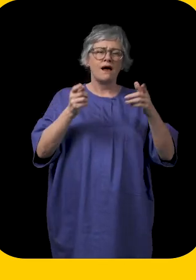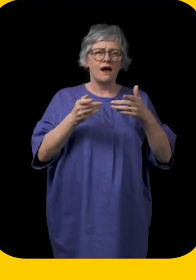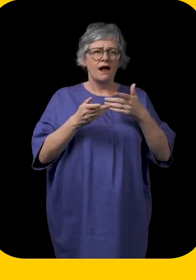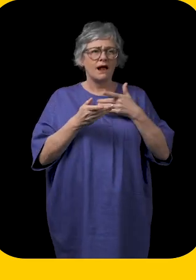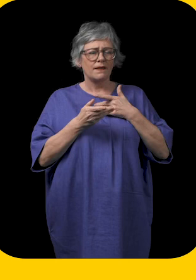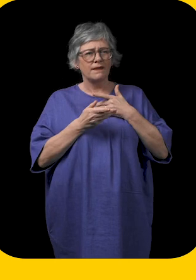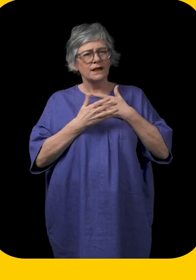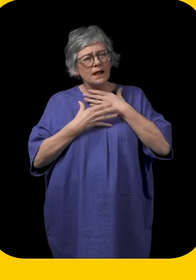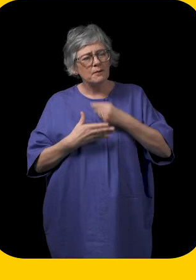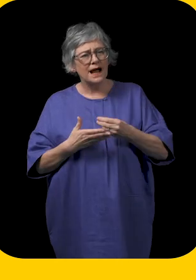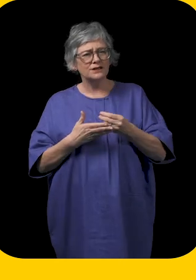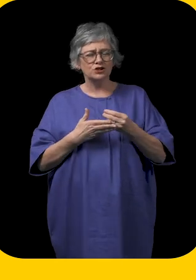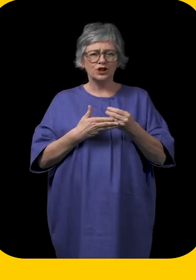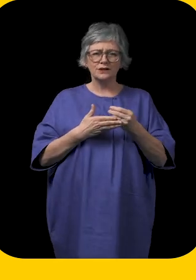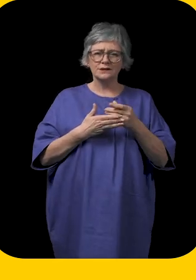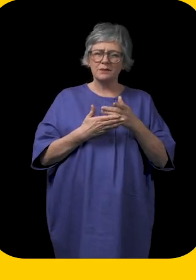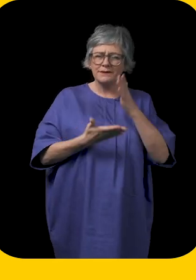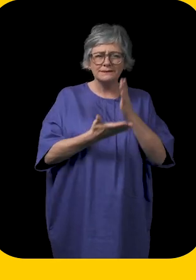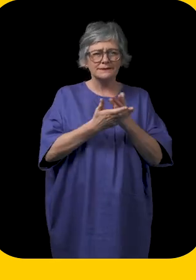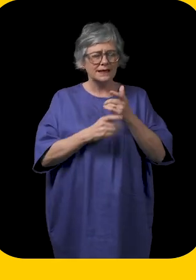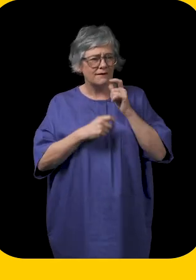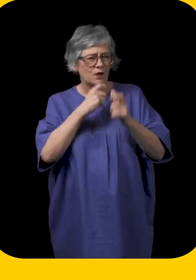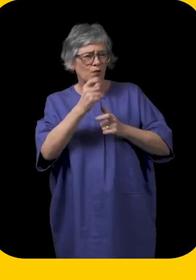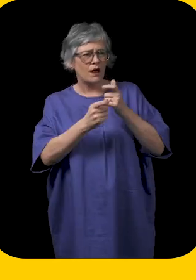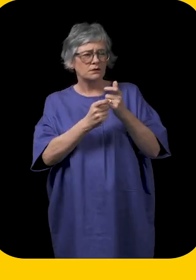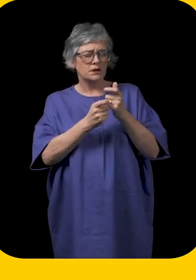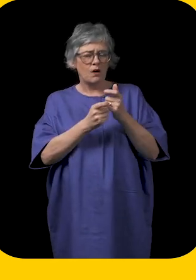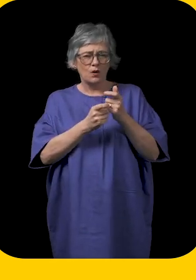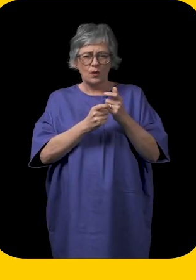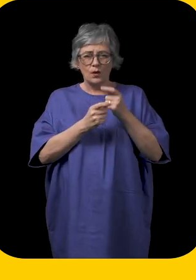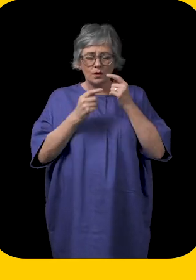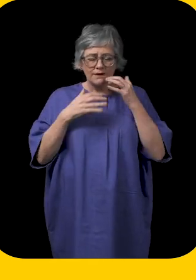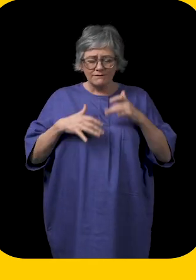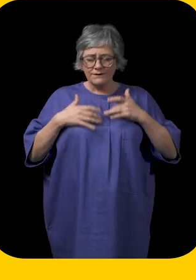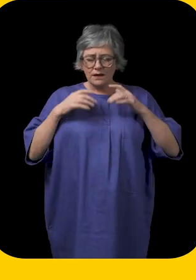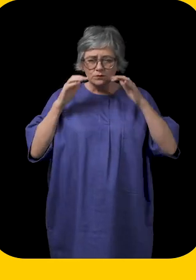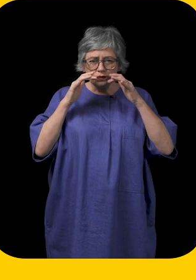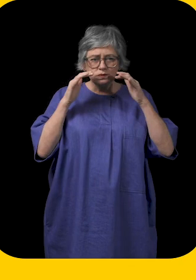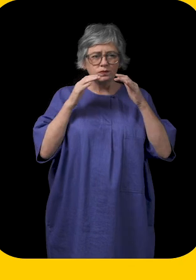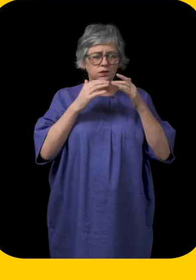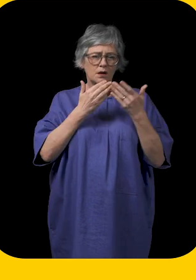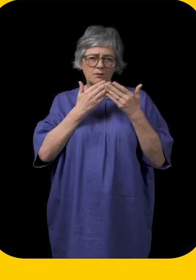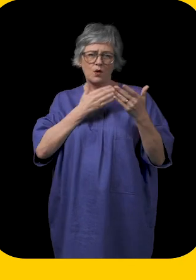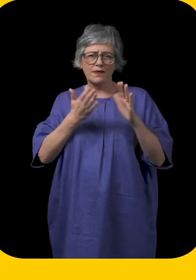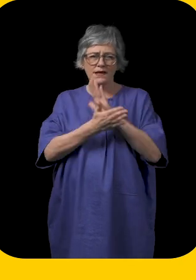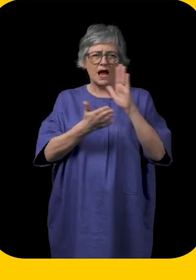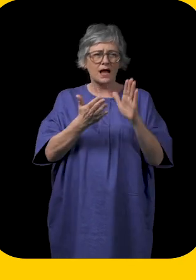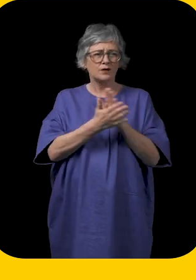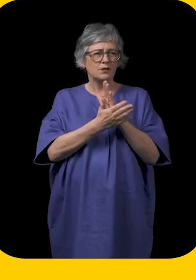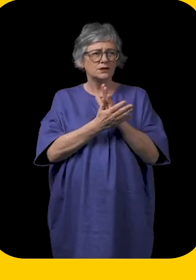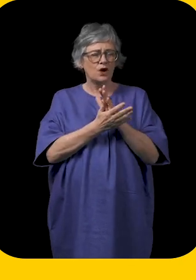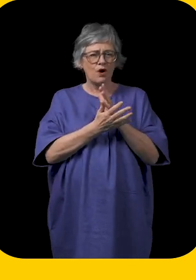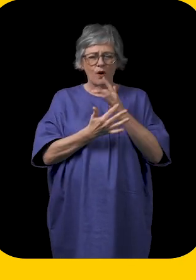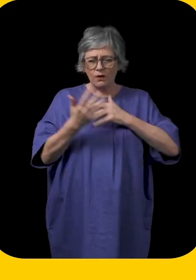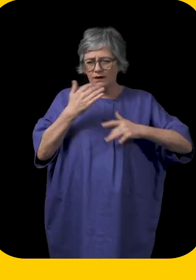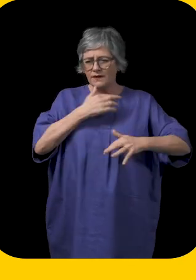the merciful," and the certainty of the words brought unexpected tears, something deeper than happiness, all the splinters inside